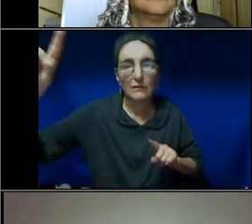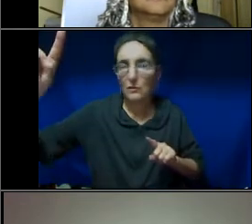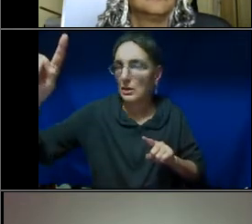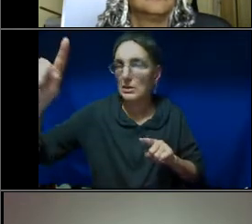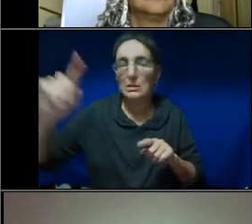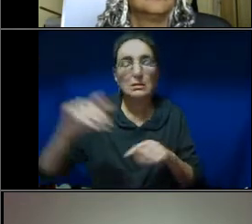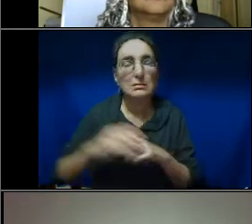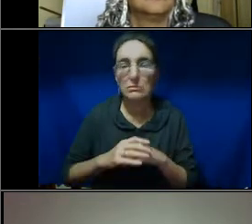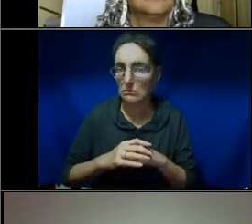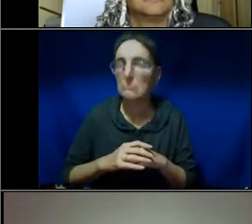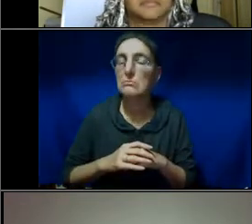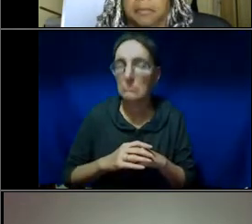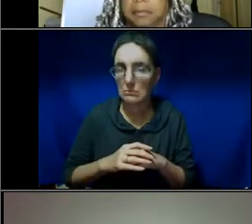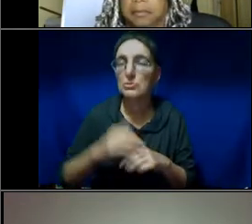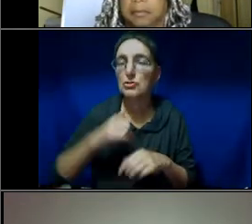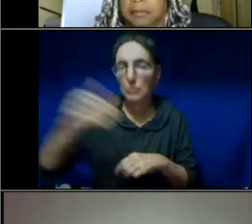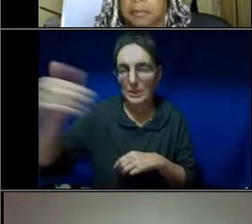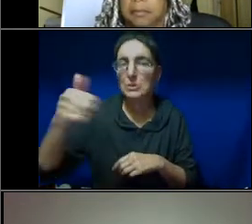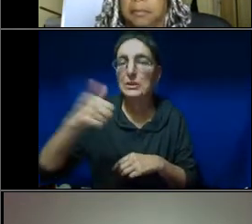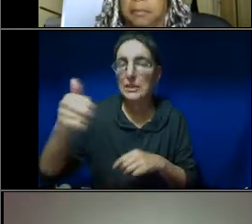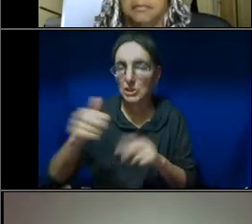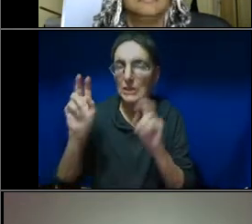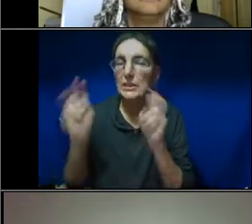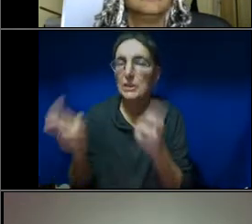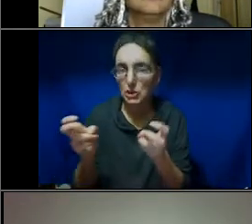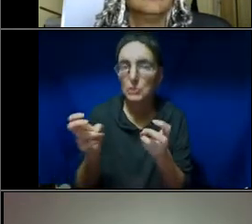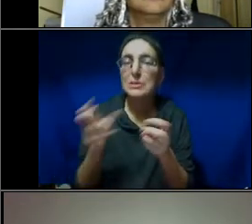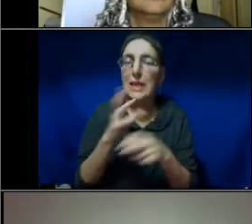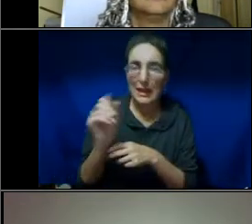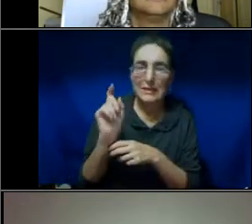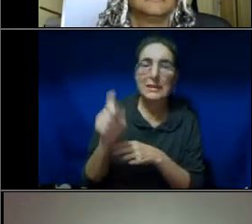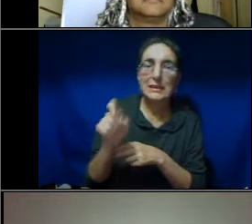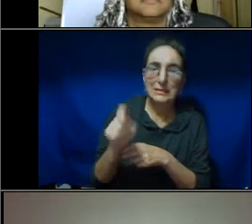different transportation issues and needs.